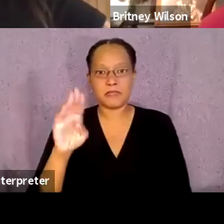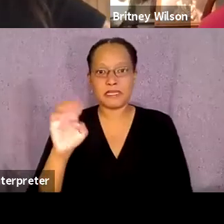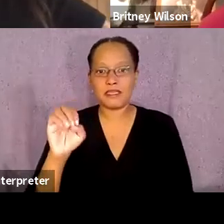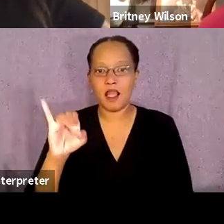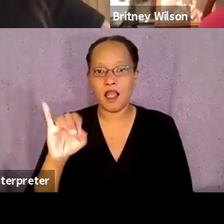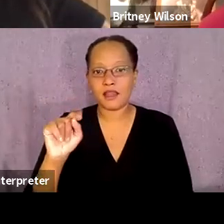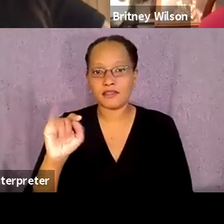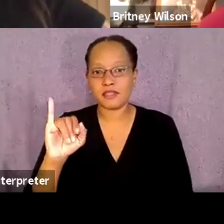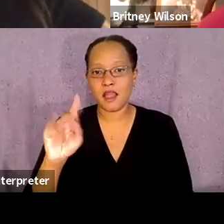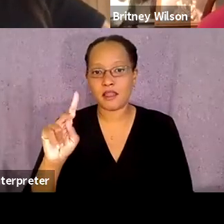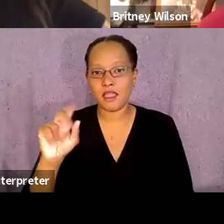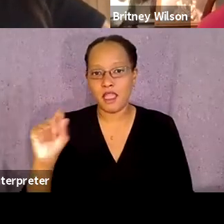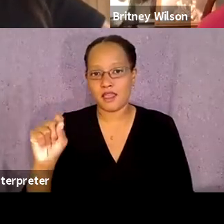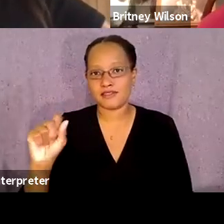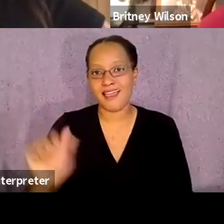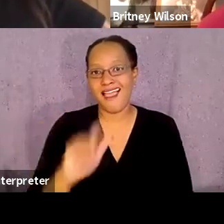BEITIKS at